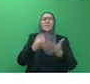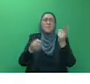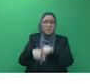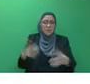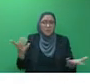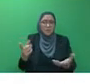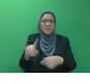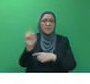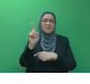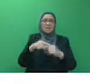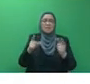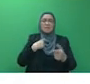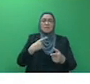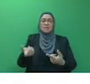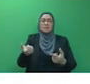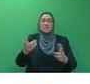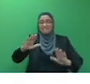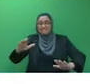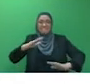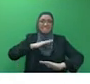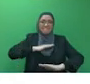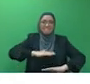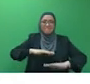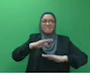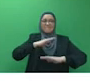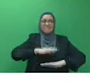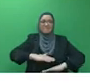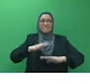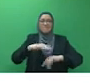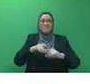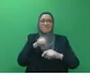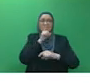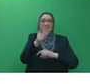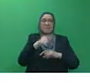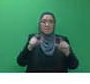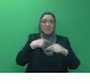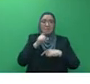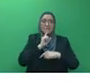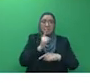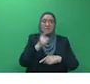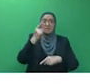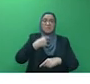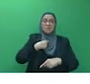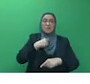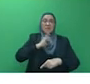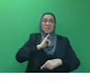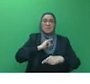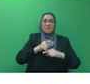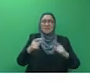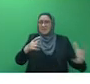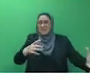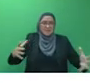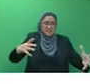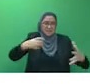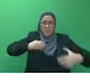know by right i could expect to be shouted from that side what's going on you know like you're checking wires and stuff for that so shut no shut down the camera